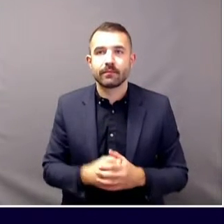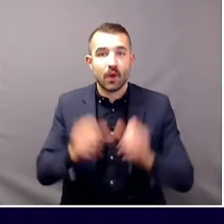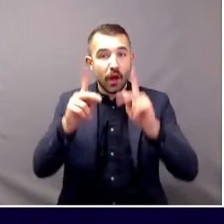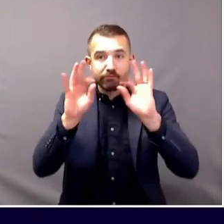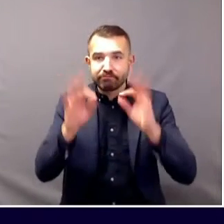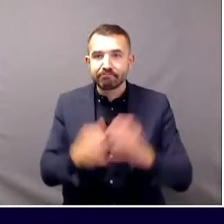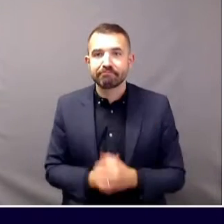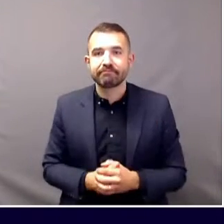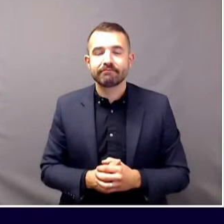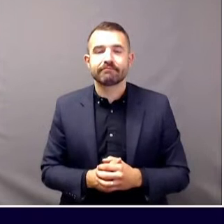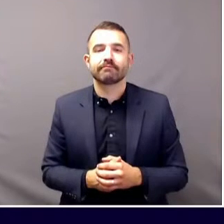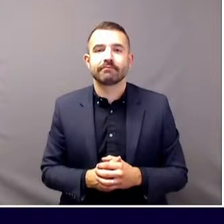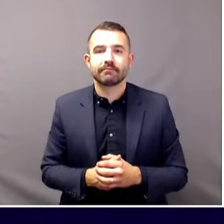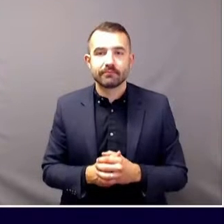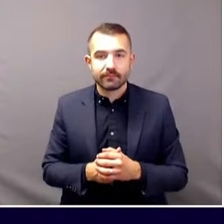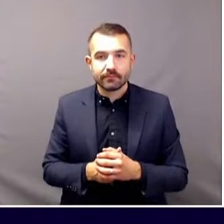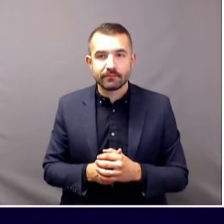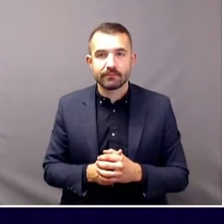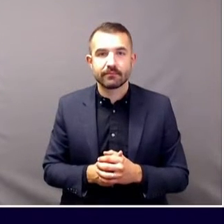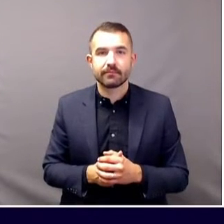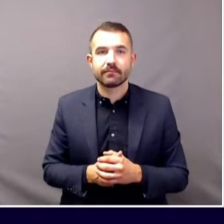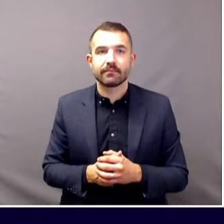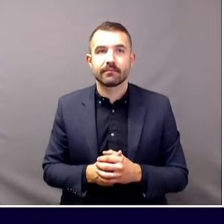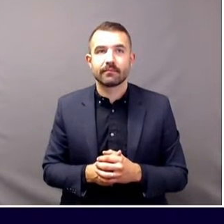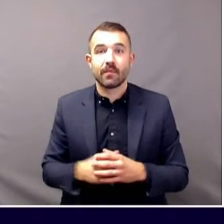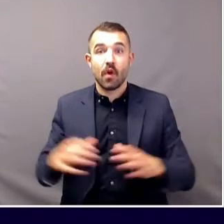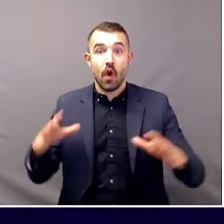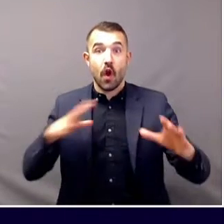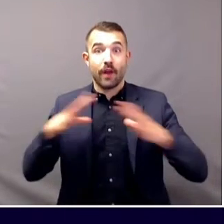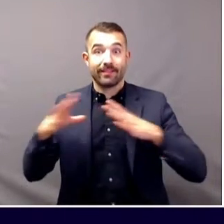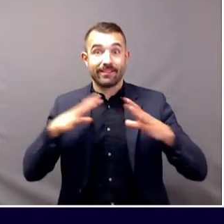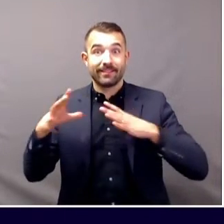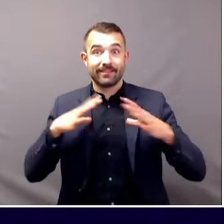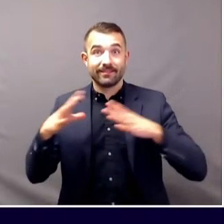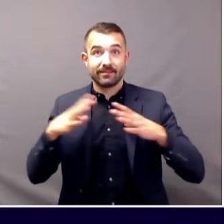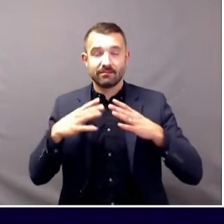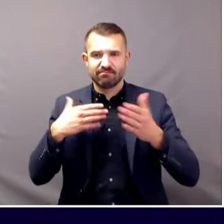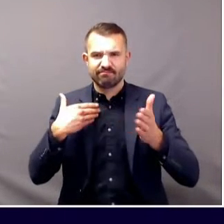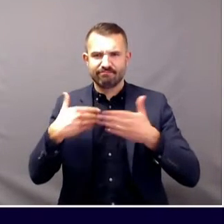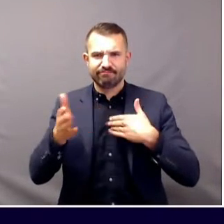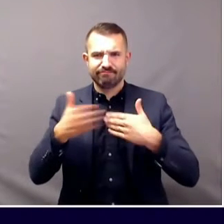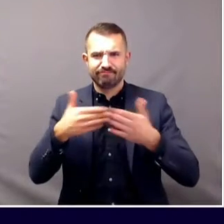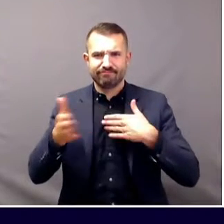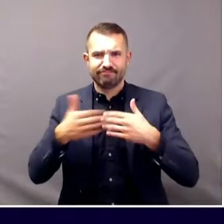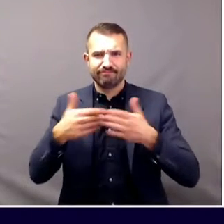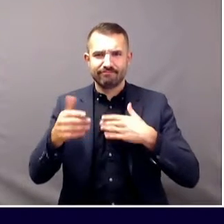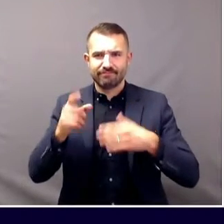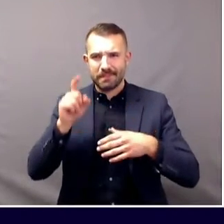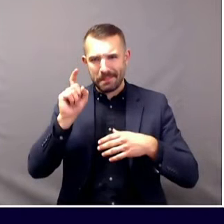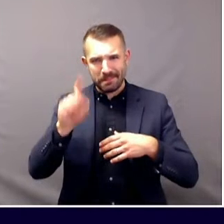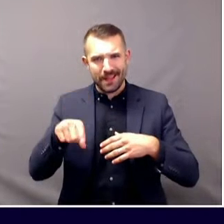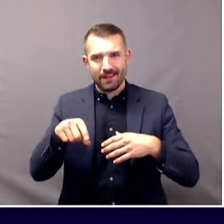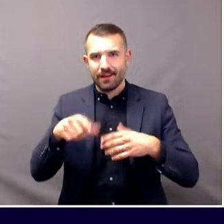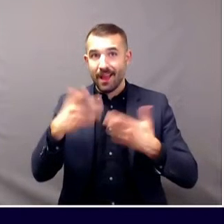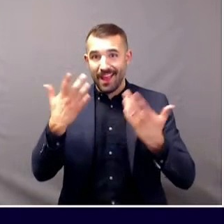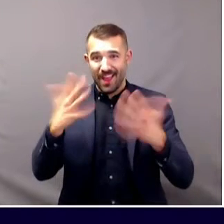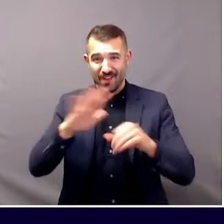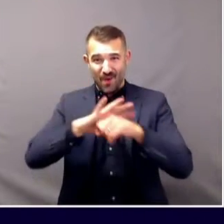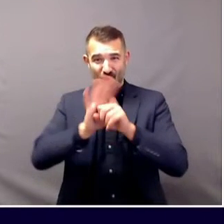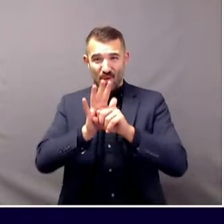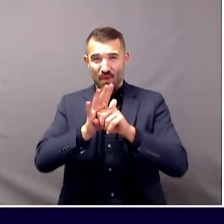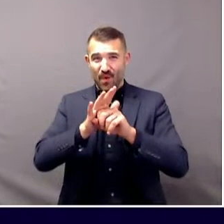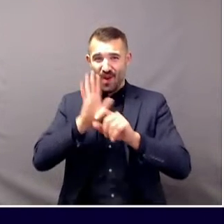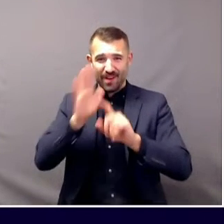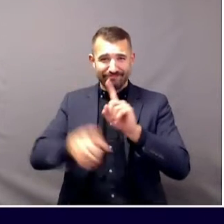I mean, holidays, we've got to make sure that COVID-19 does not haunt our holidays. And that is